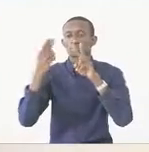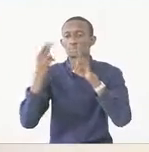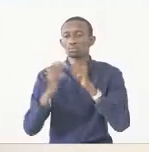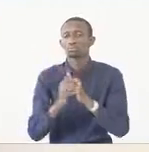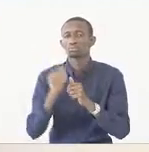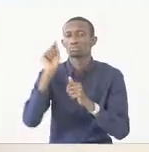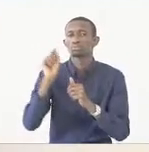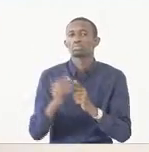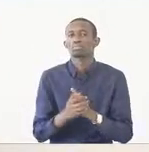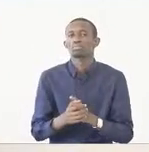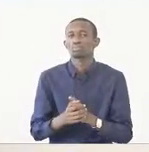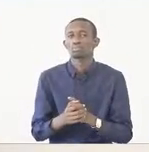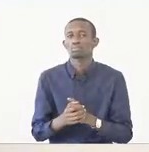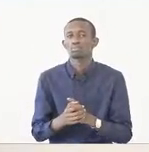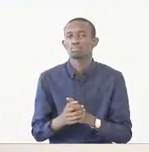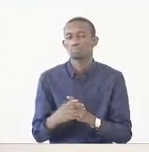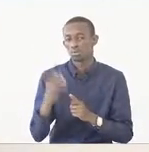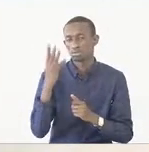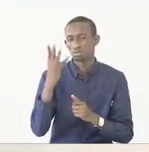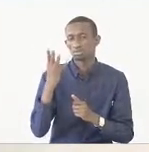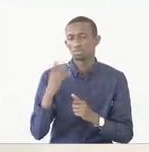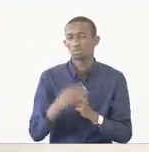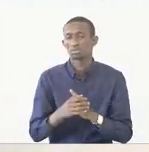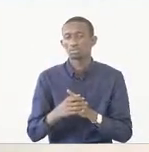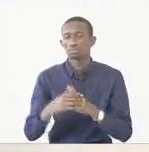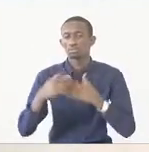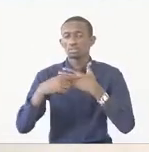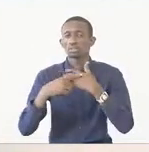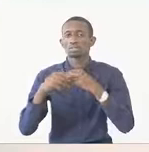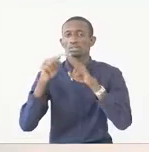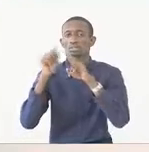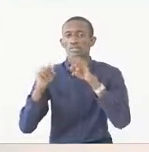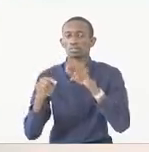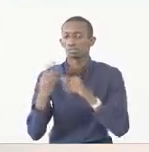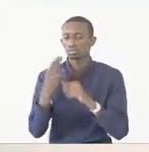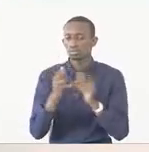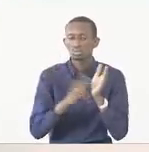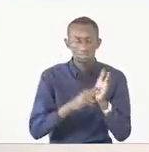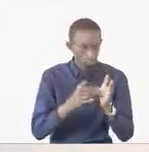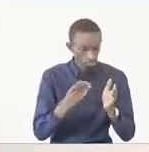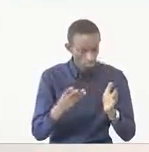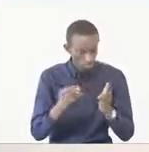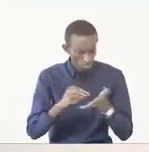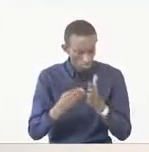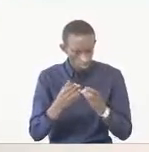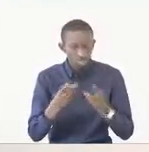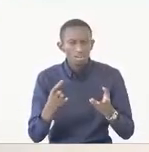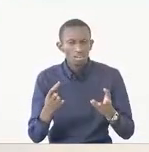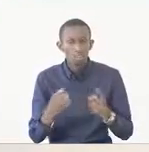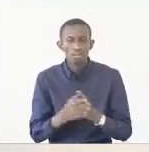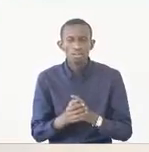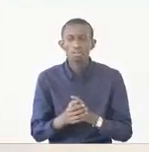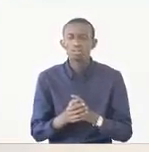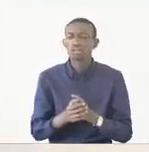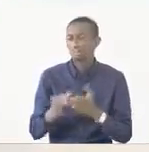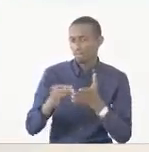over, so over 4 minus square root of 2. What is going out to be this value? The value